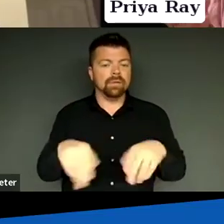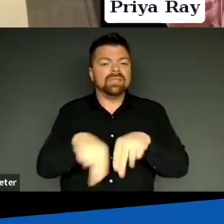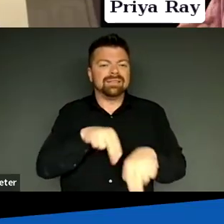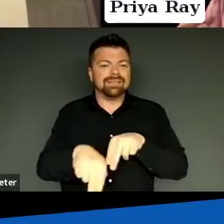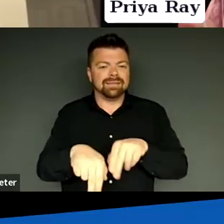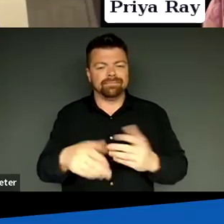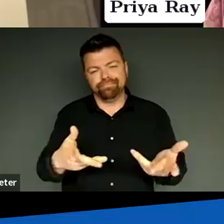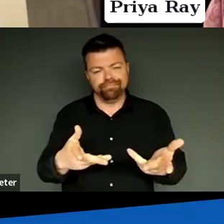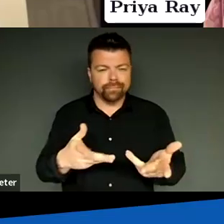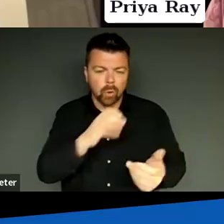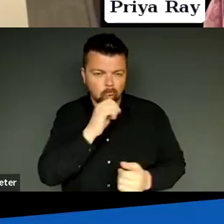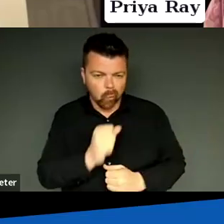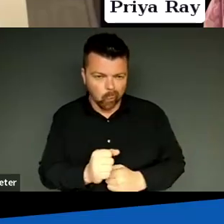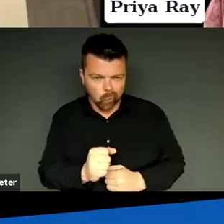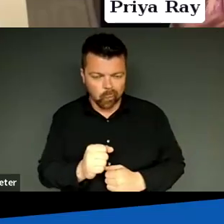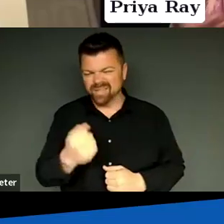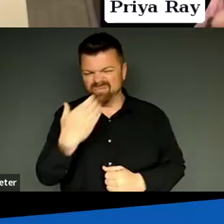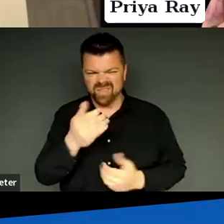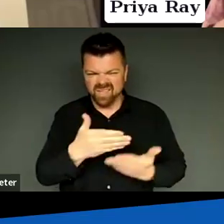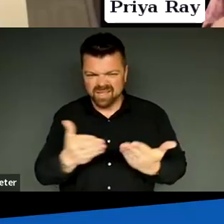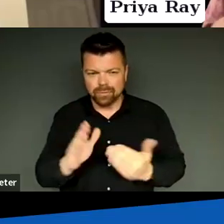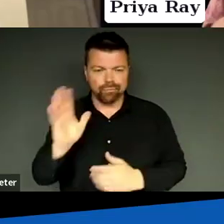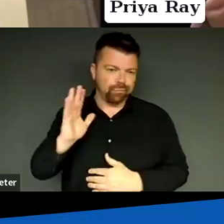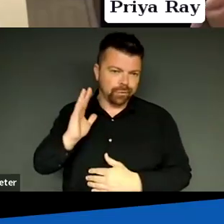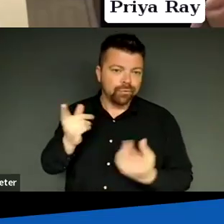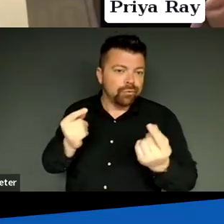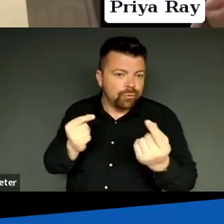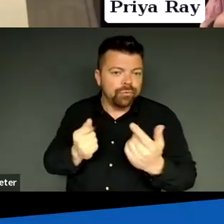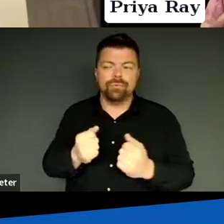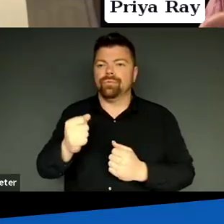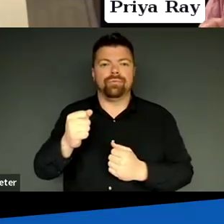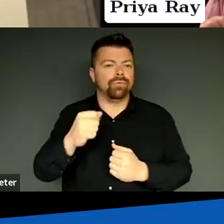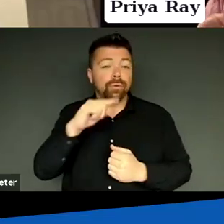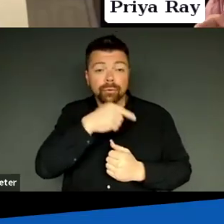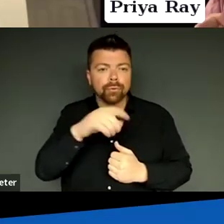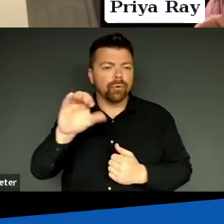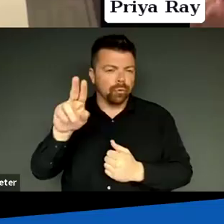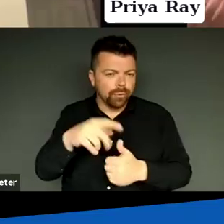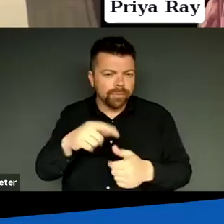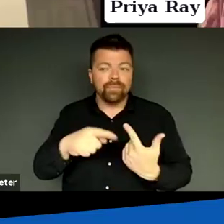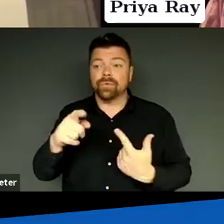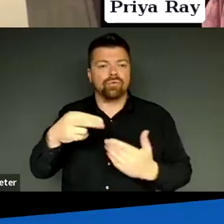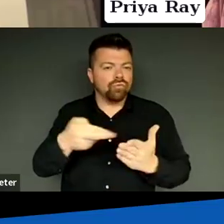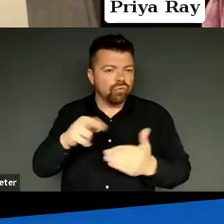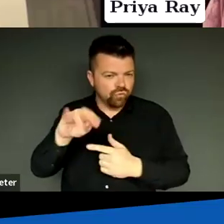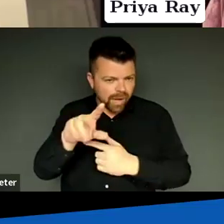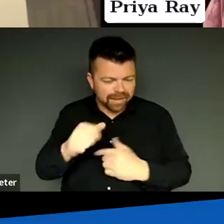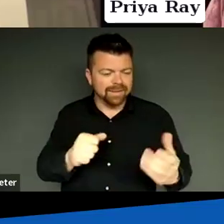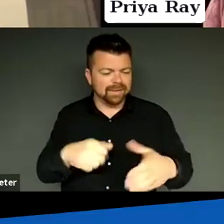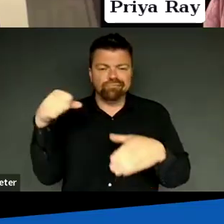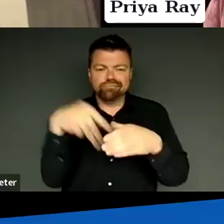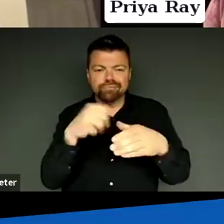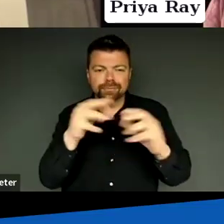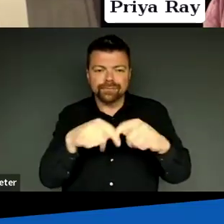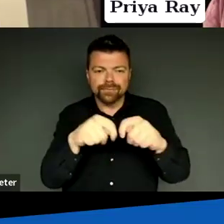I think, an old style, like heating thing people did, would put corn or rice in a sock and heat it up. And so I use